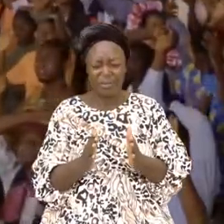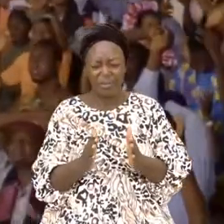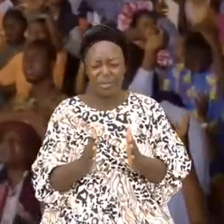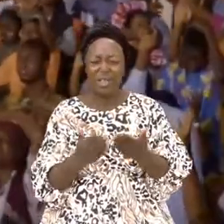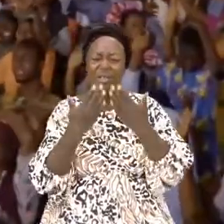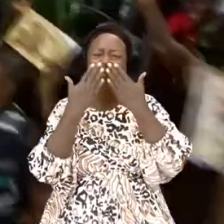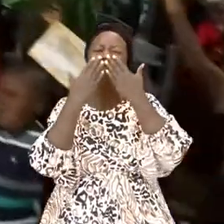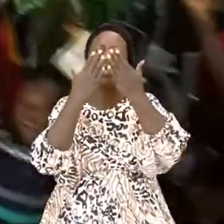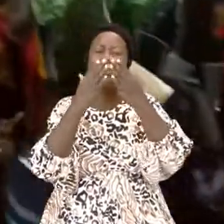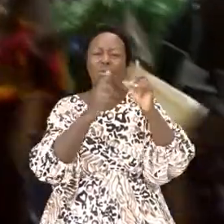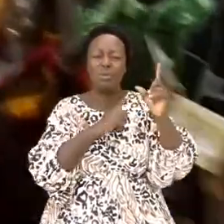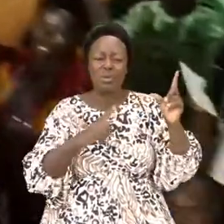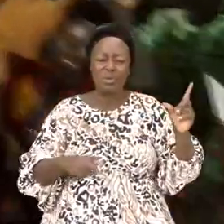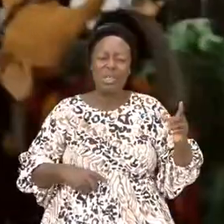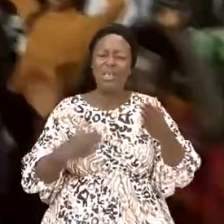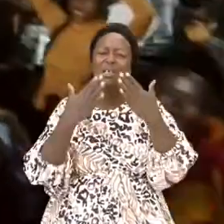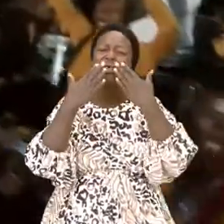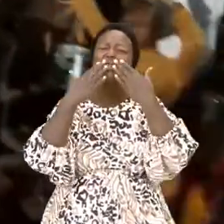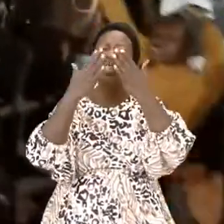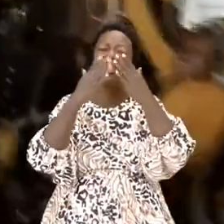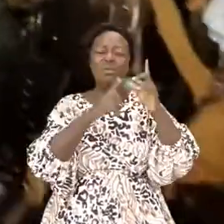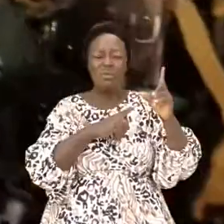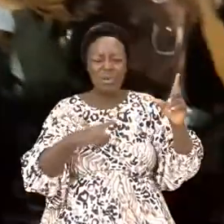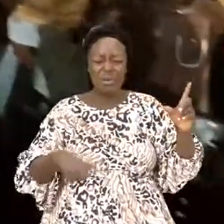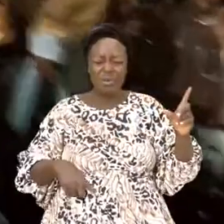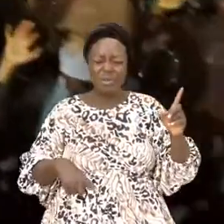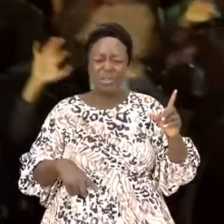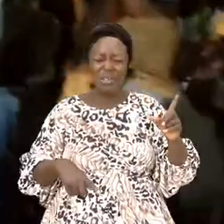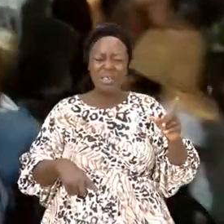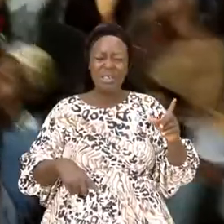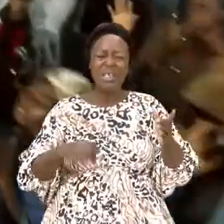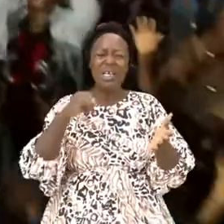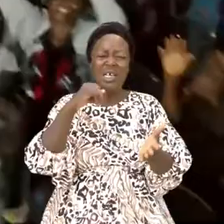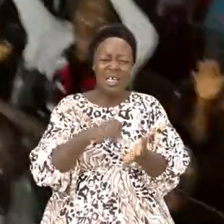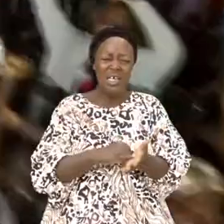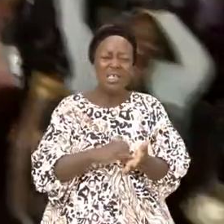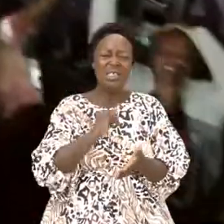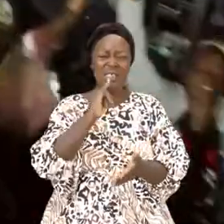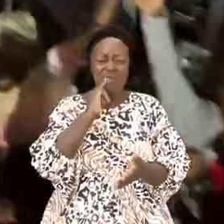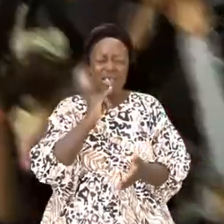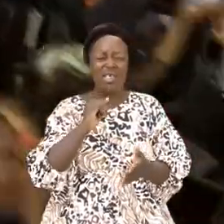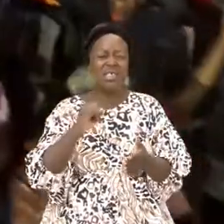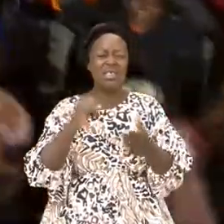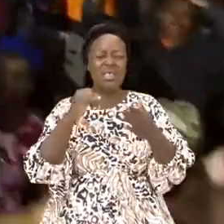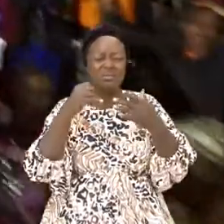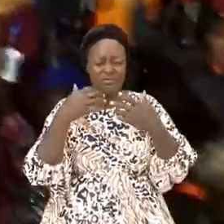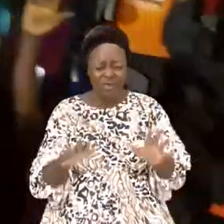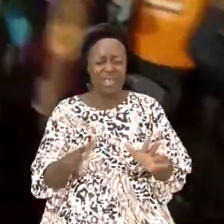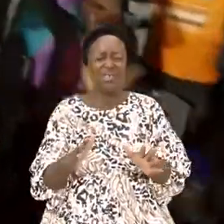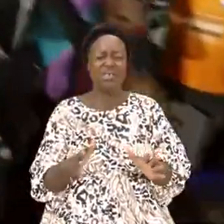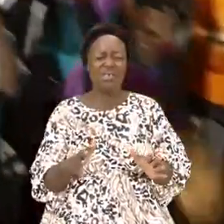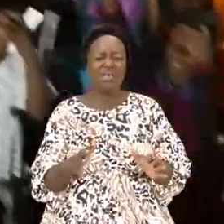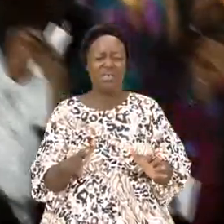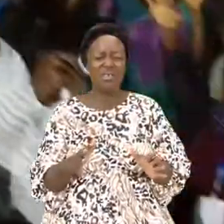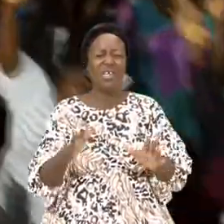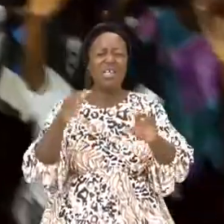Thank you, Lord. Thank you, Lord. It is done.